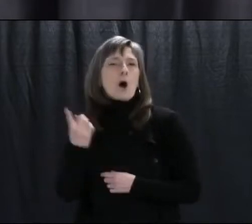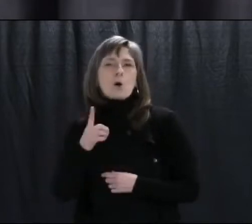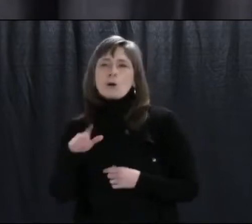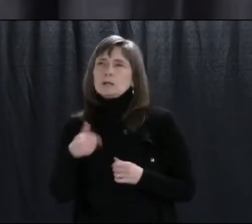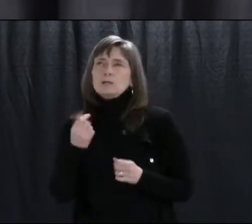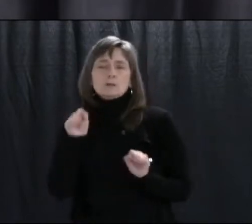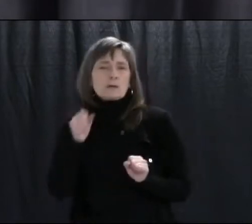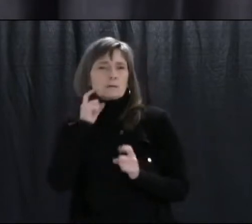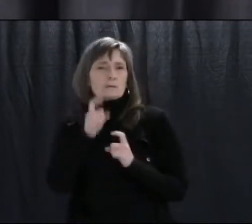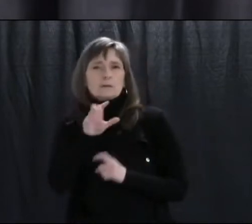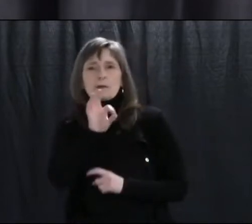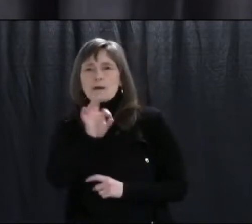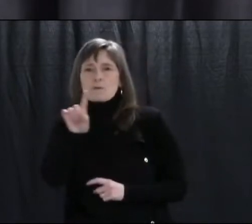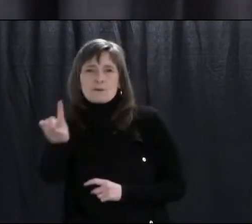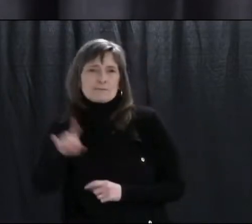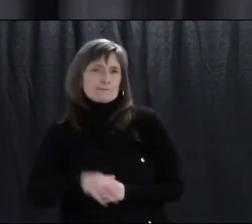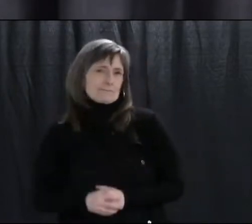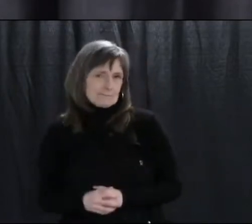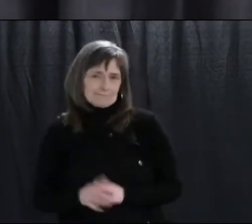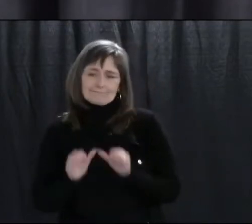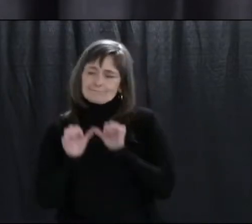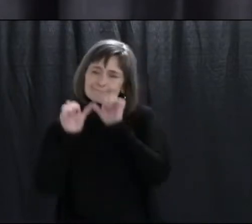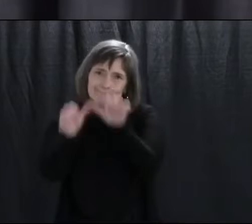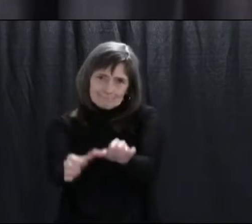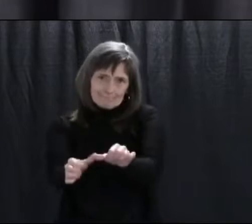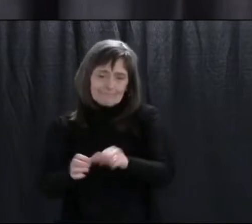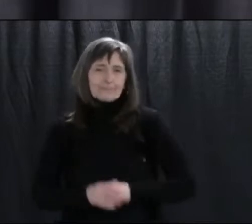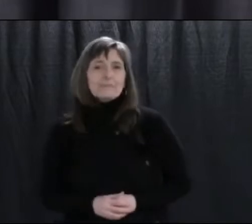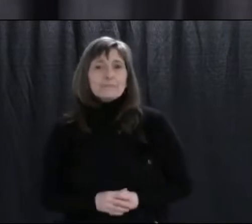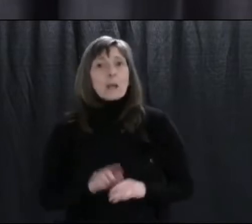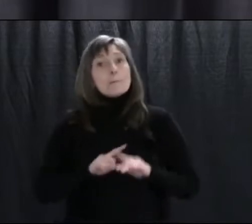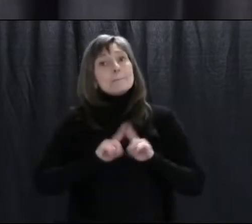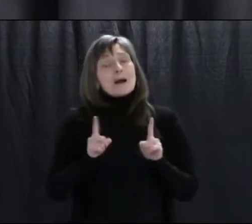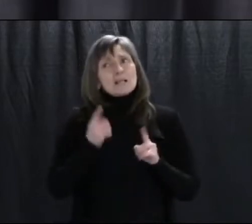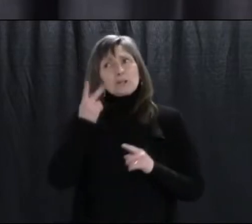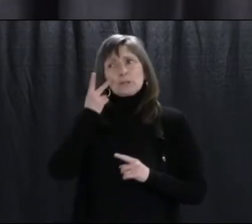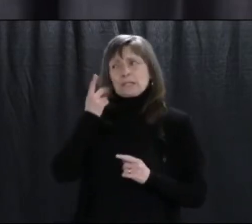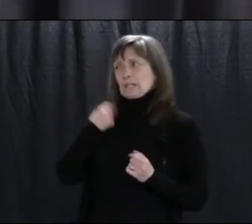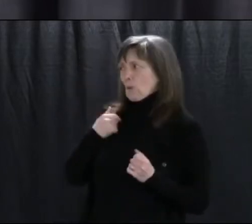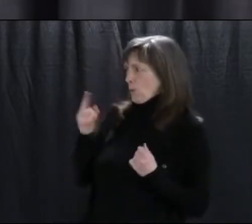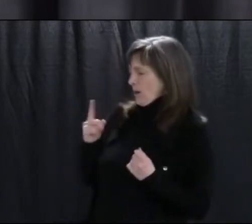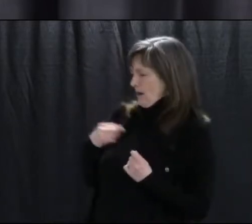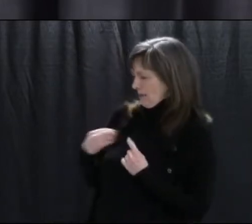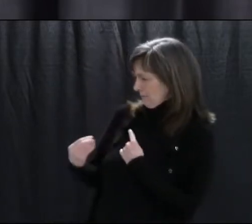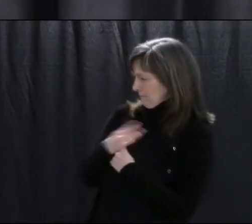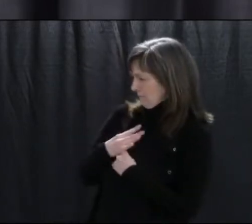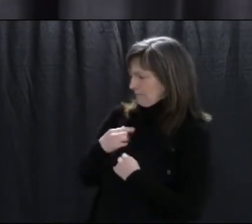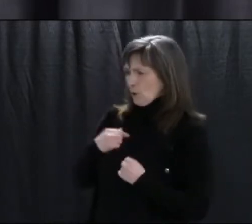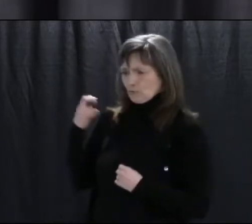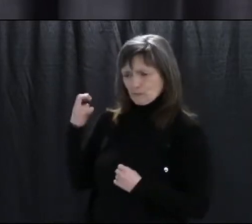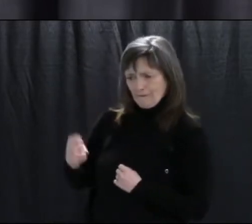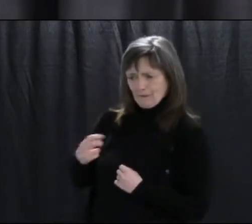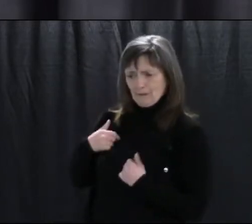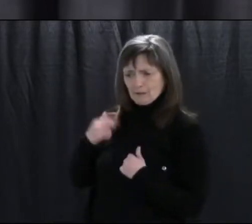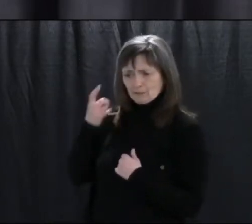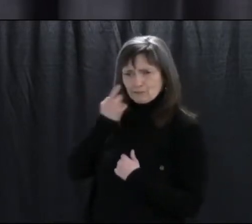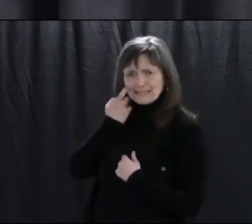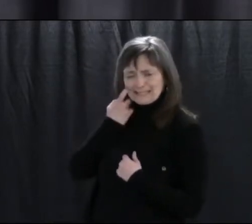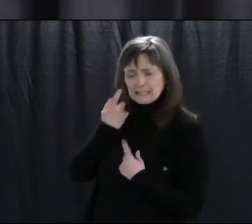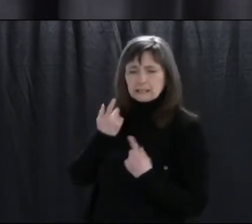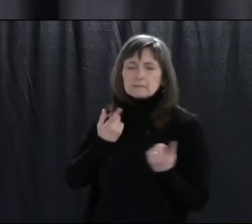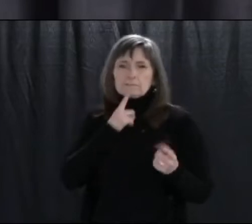for you and always has been. But again, if you're concerned about exposure, if you're concerned about travel, you should mention